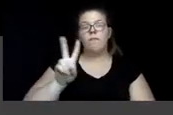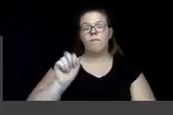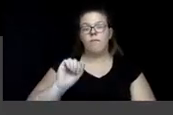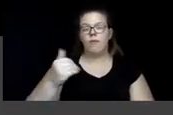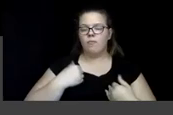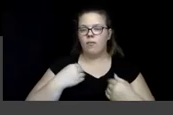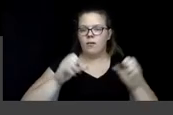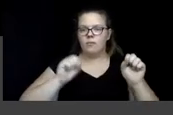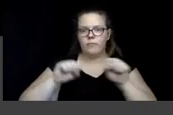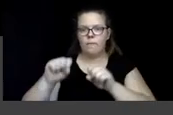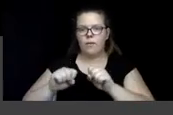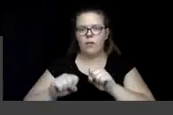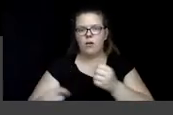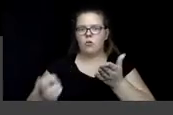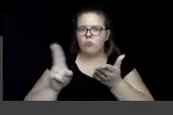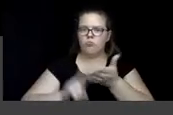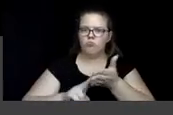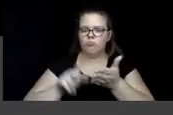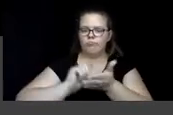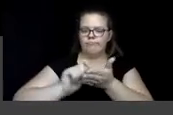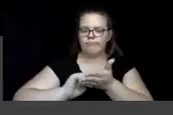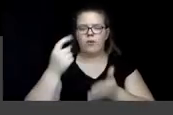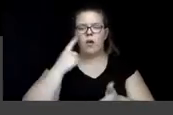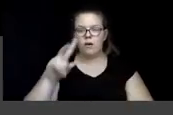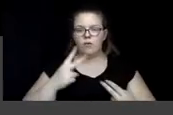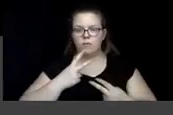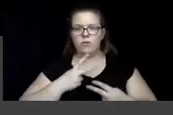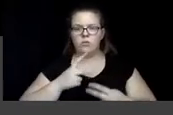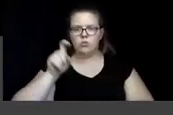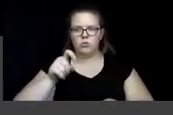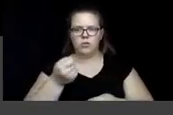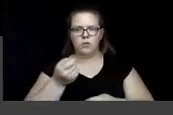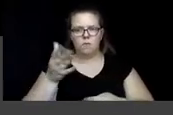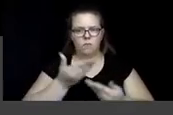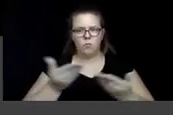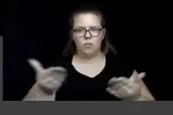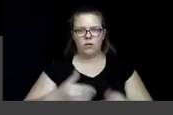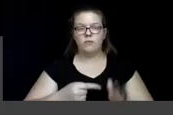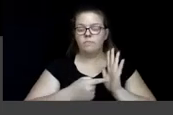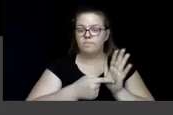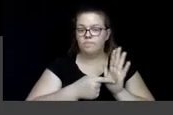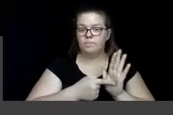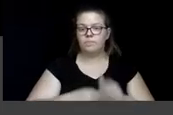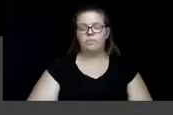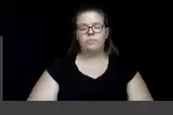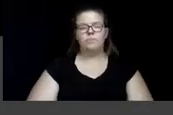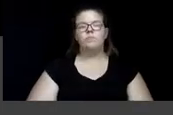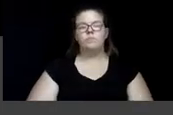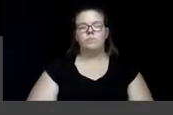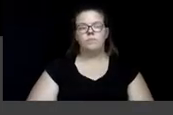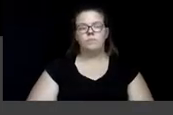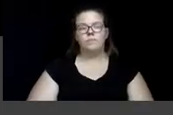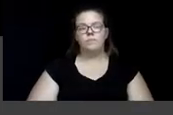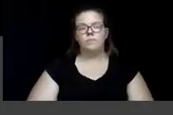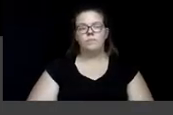ability to write contracts for veterans who need a few things. For example,